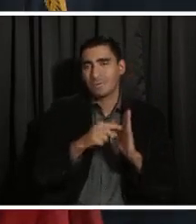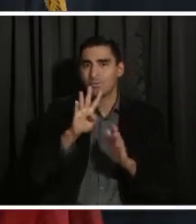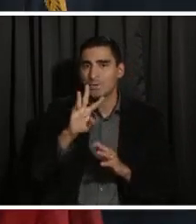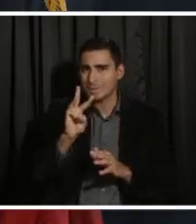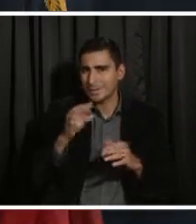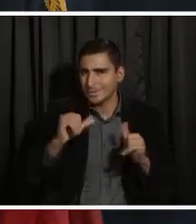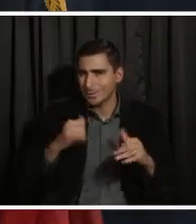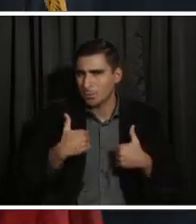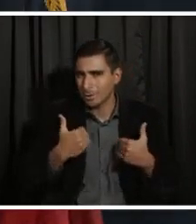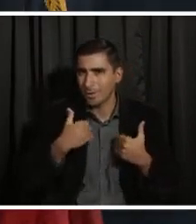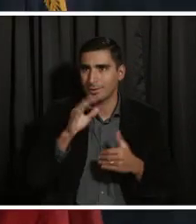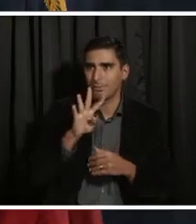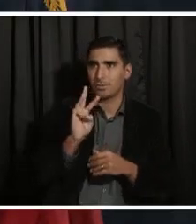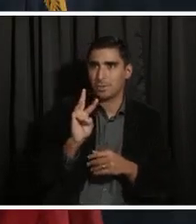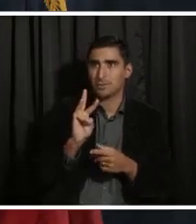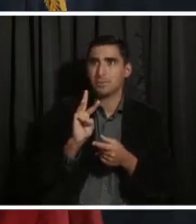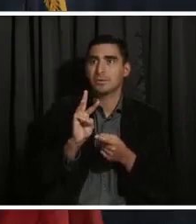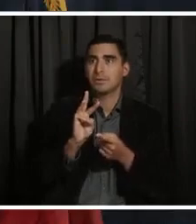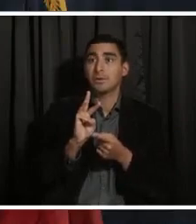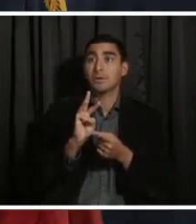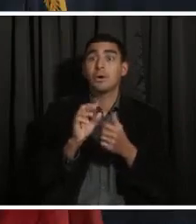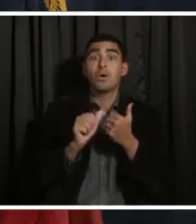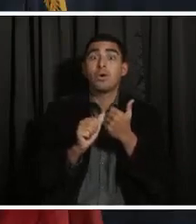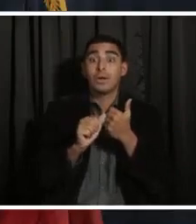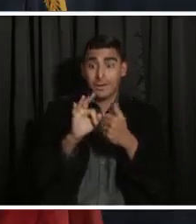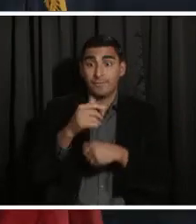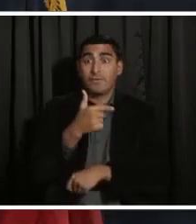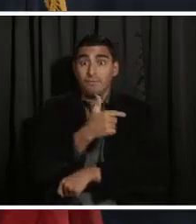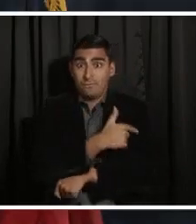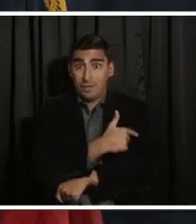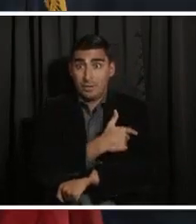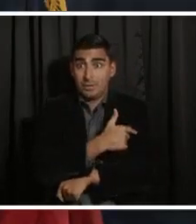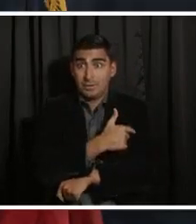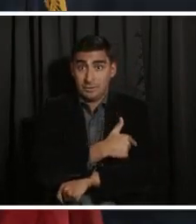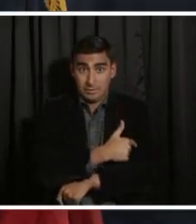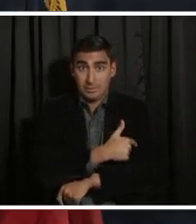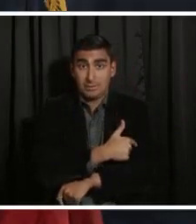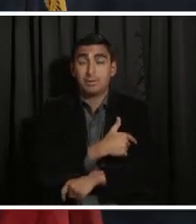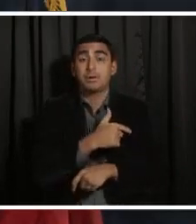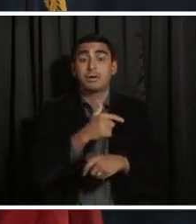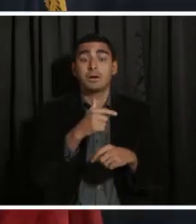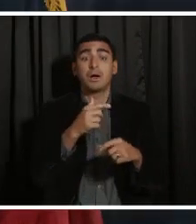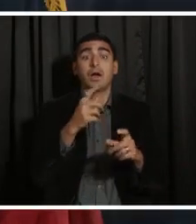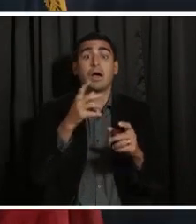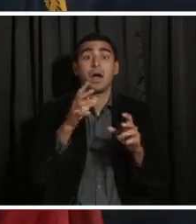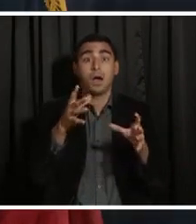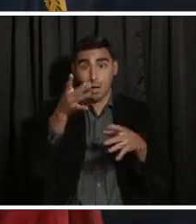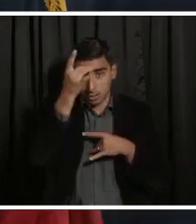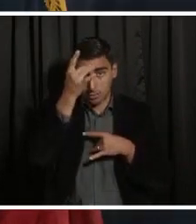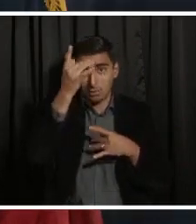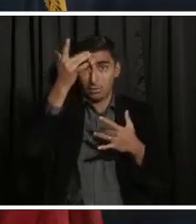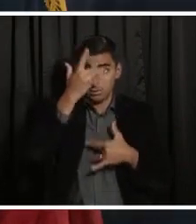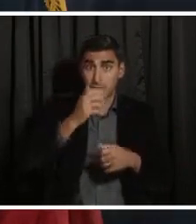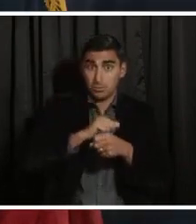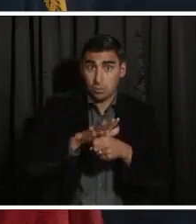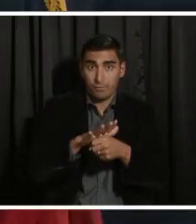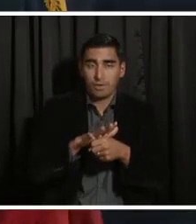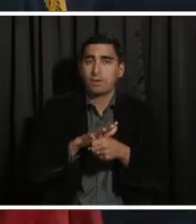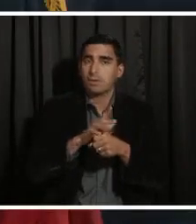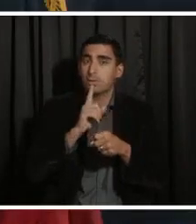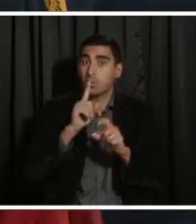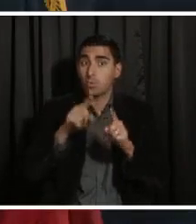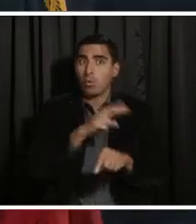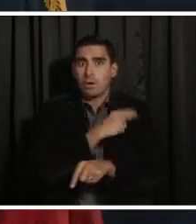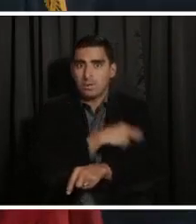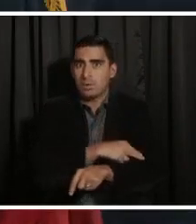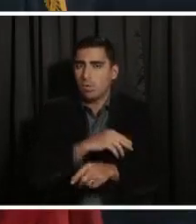The risk of hospitalization if you're vaccinated is very close to zero if you contract COVID, very close to zero. Of a severe health outcome if you're in your